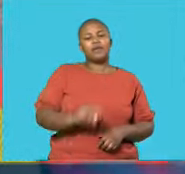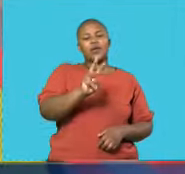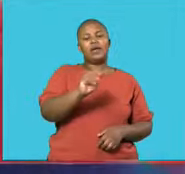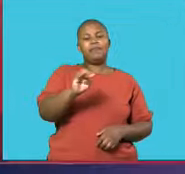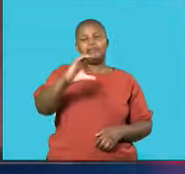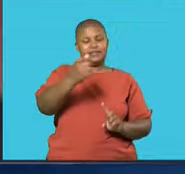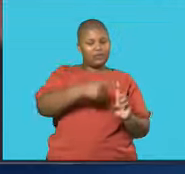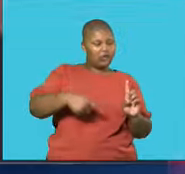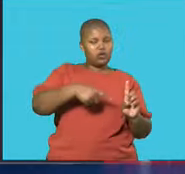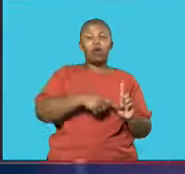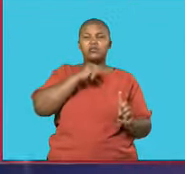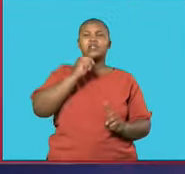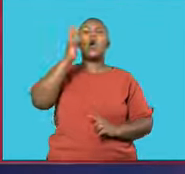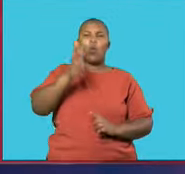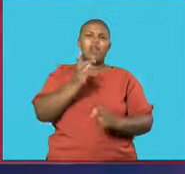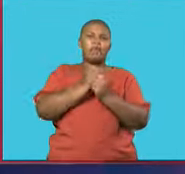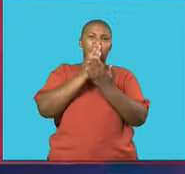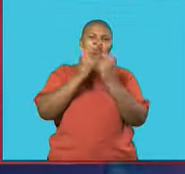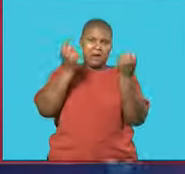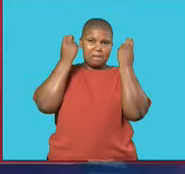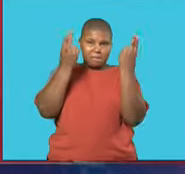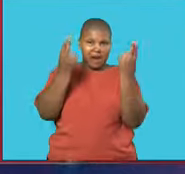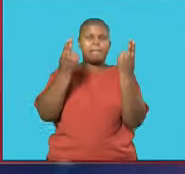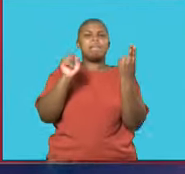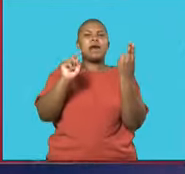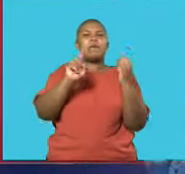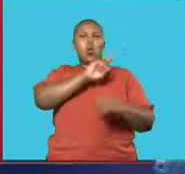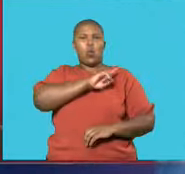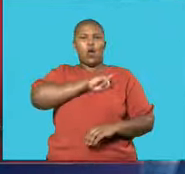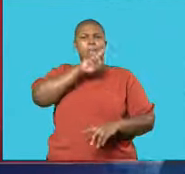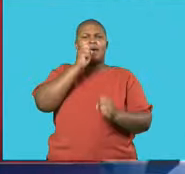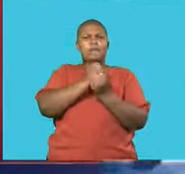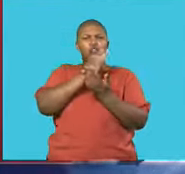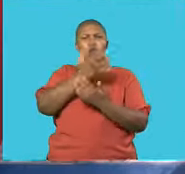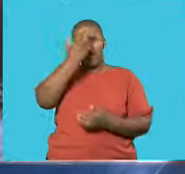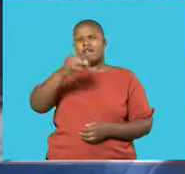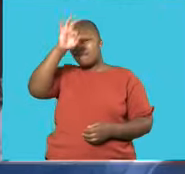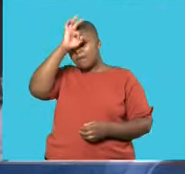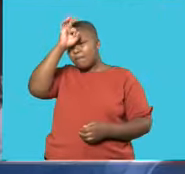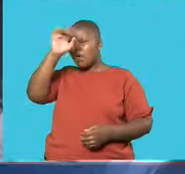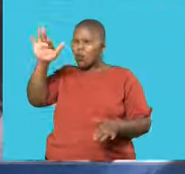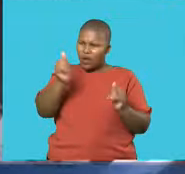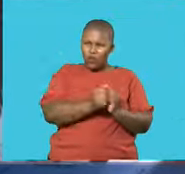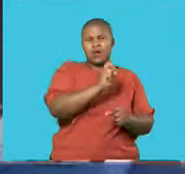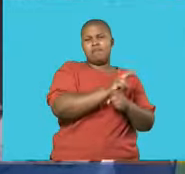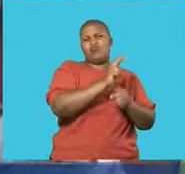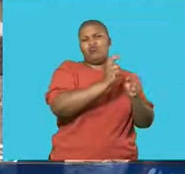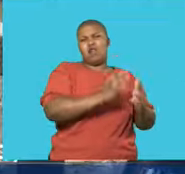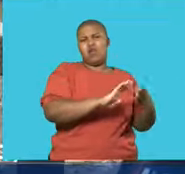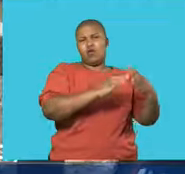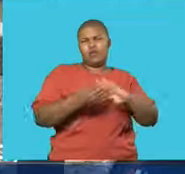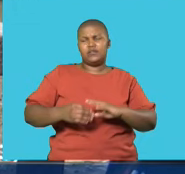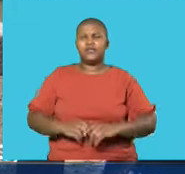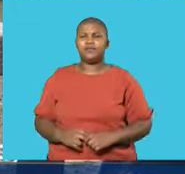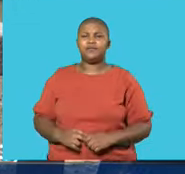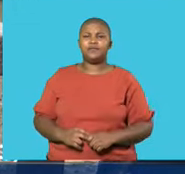bese kuveza ukuthi uzolithathela izinyathelo loludaba ngoba kumele ngabe lukhona uphiko lamaphoyisa olisebenzisana nomphakathi.